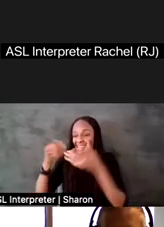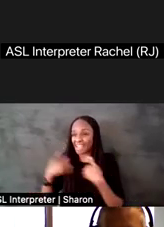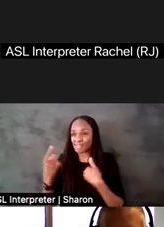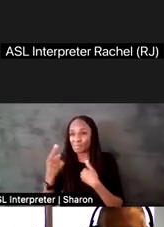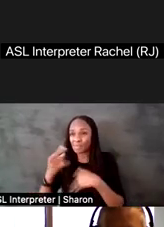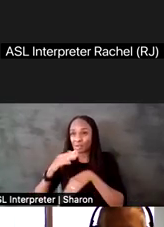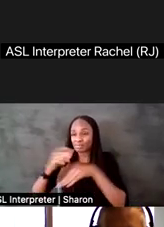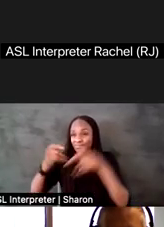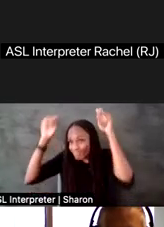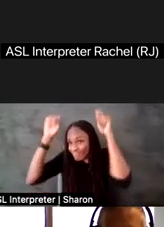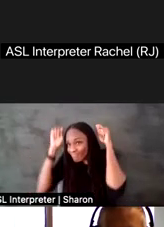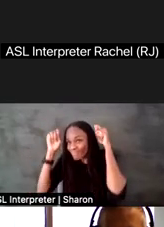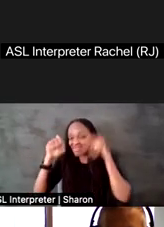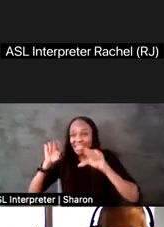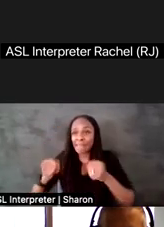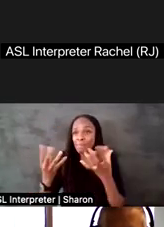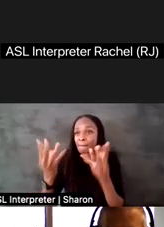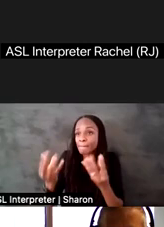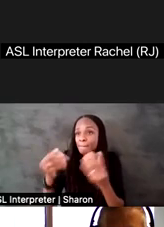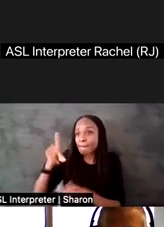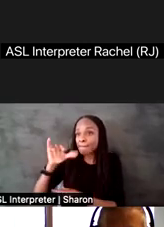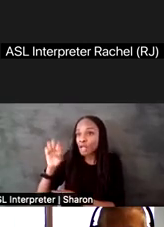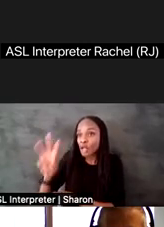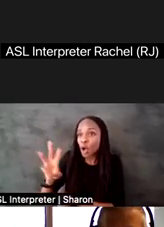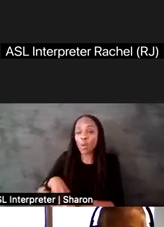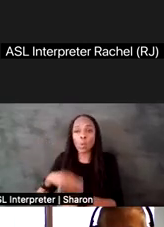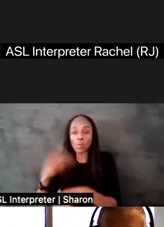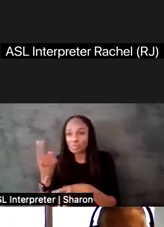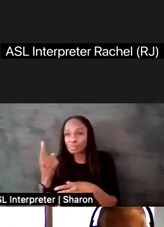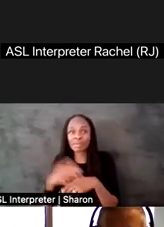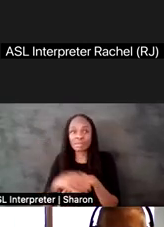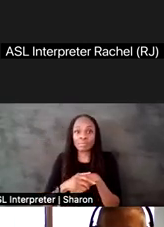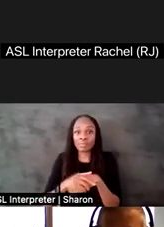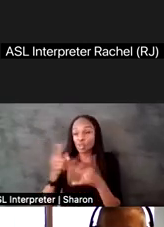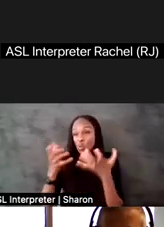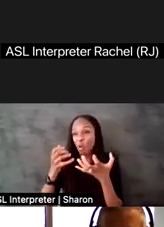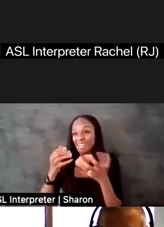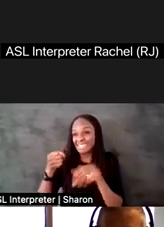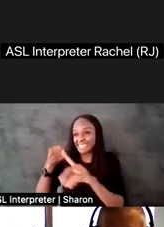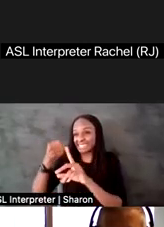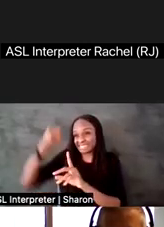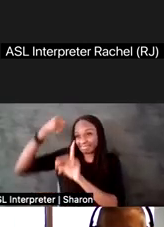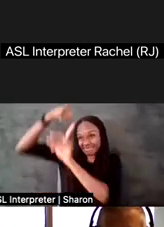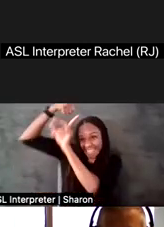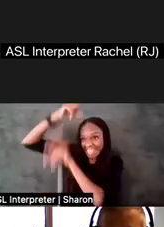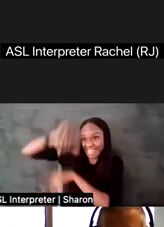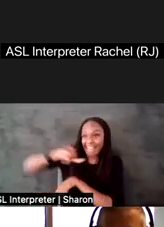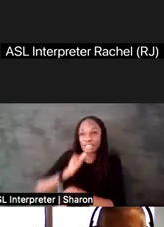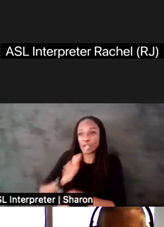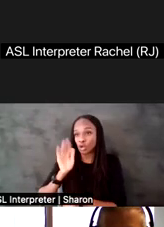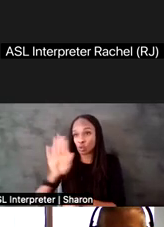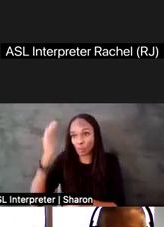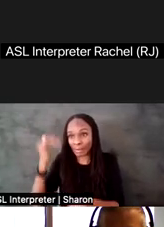it's a book, maybe in this case a laptop. You want things to hit that rather than you. Again, adapt